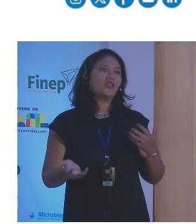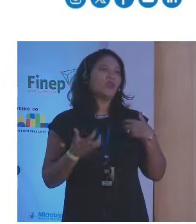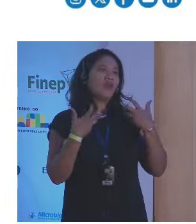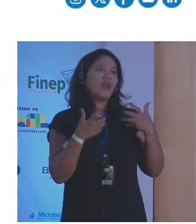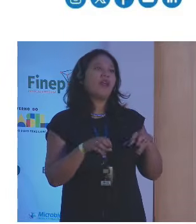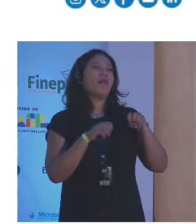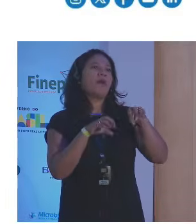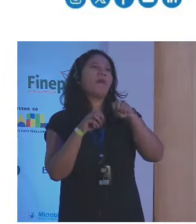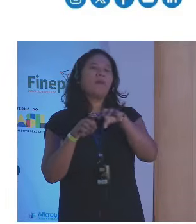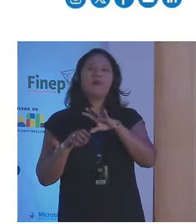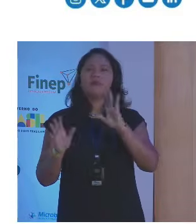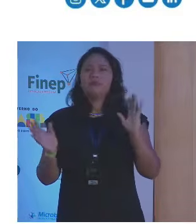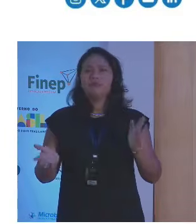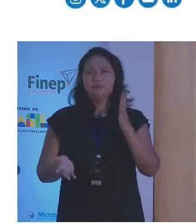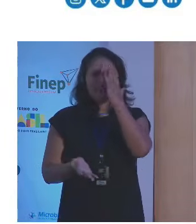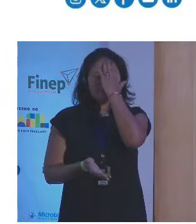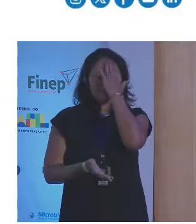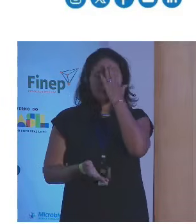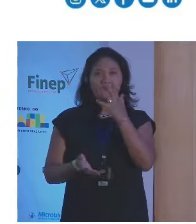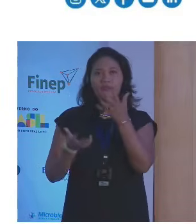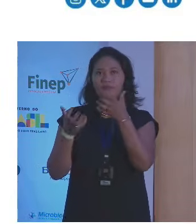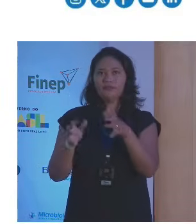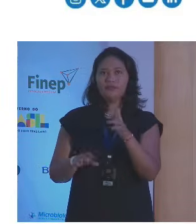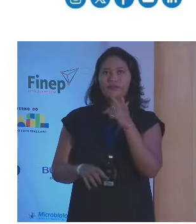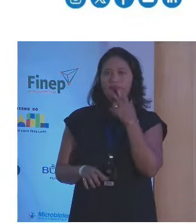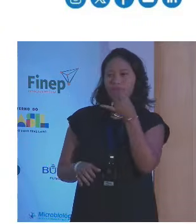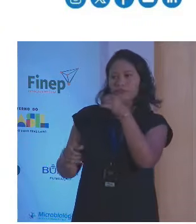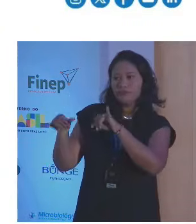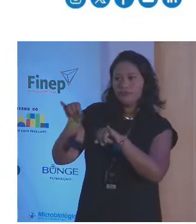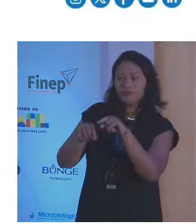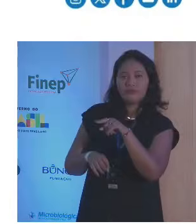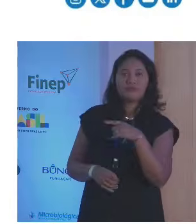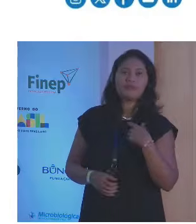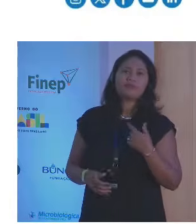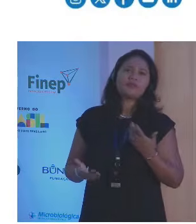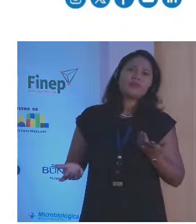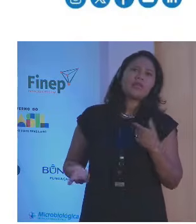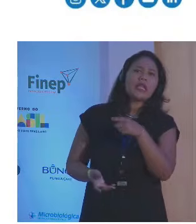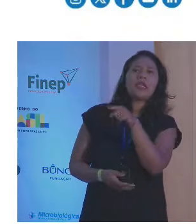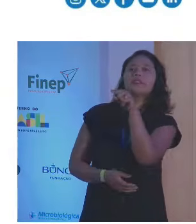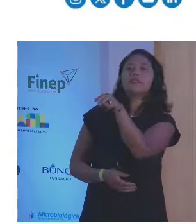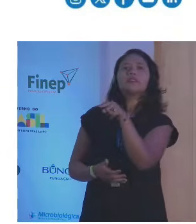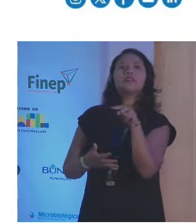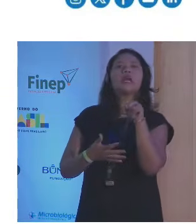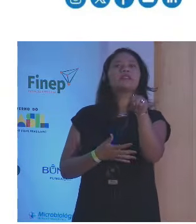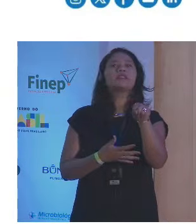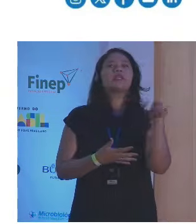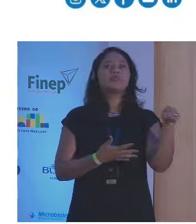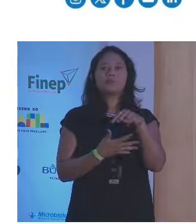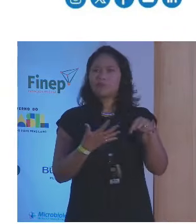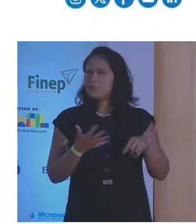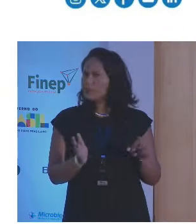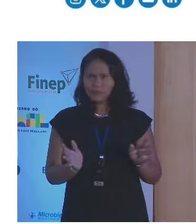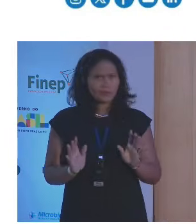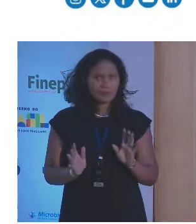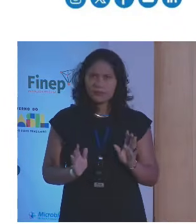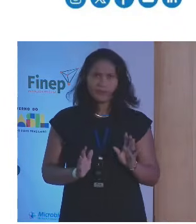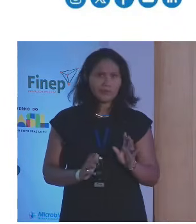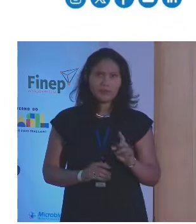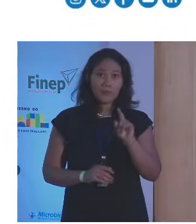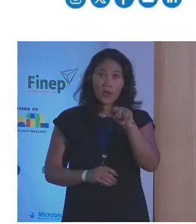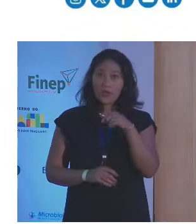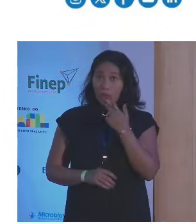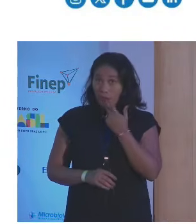want to say to the research laboratory using this data how they will perform the rest. I'm saying that the